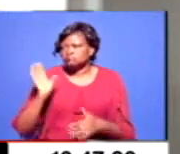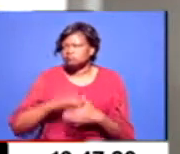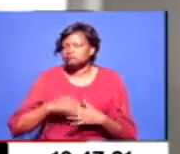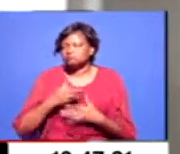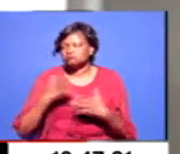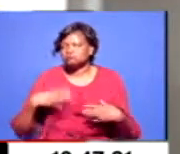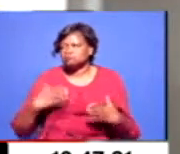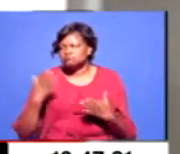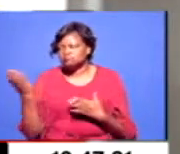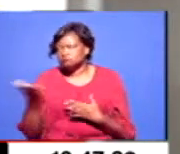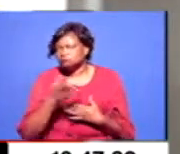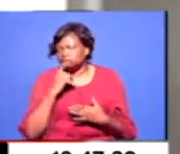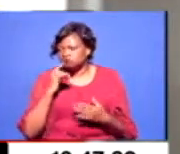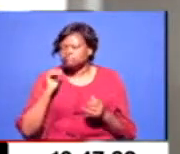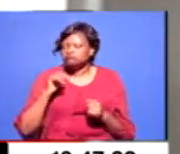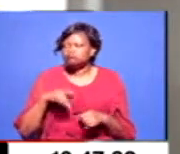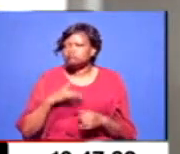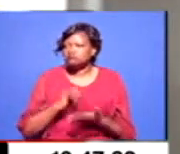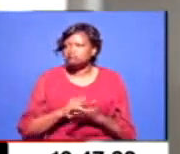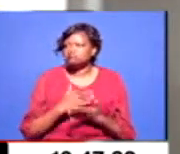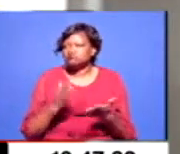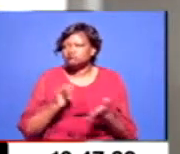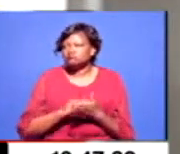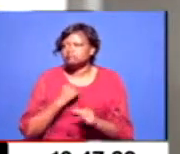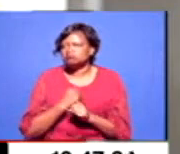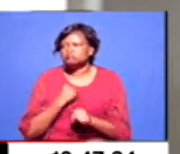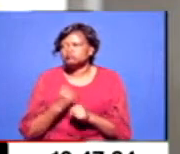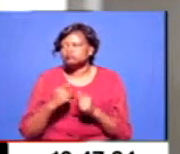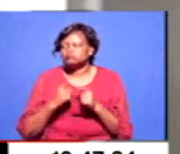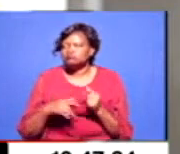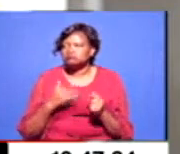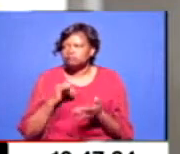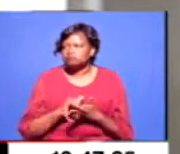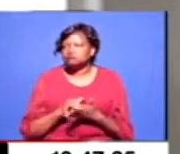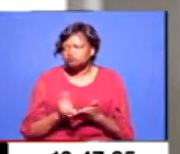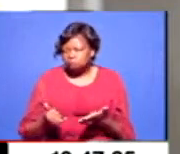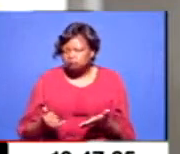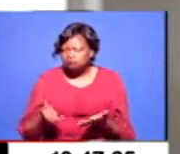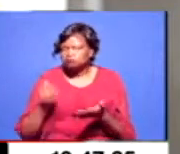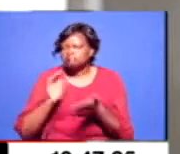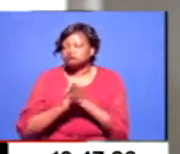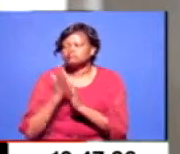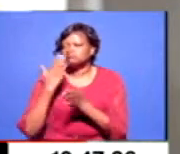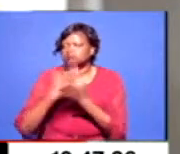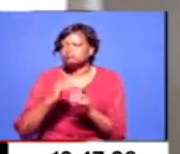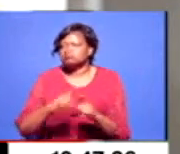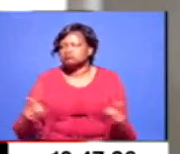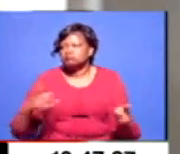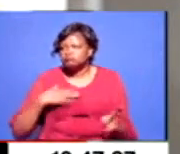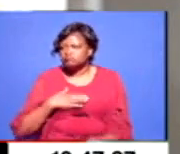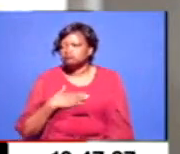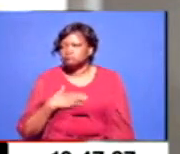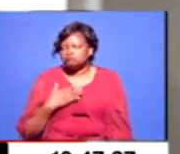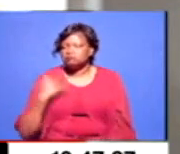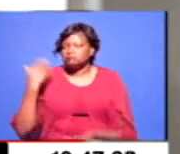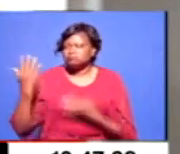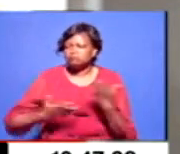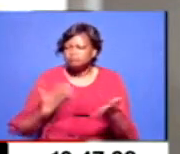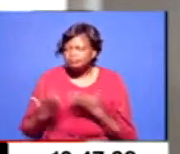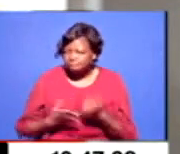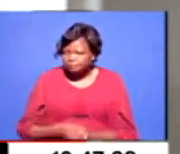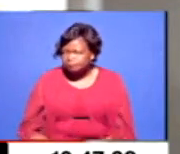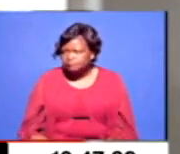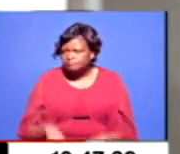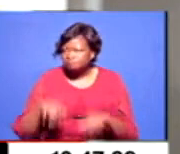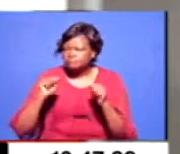there who might feel this something we are doing, and they feel in their heart that they want to be part of this, kindly, they are welcome. They can just tap.